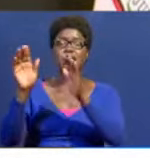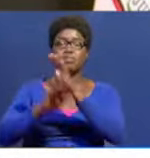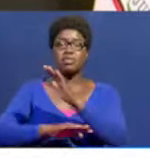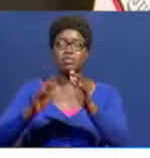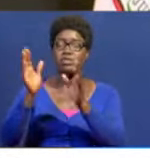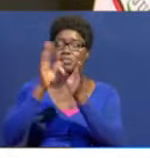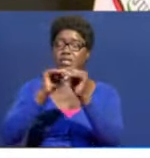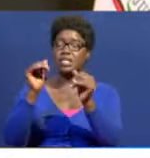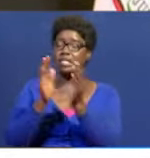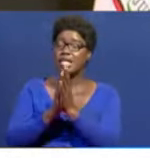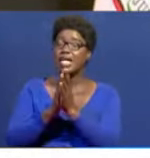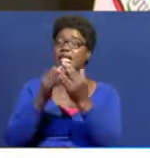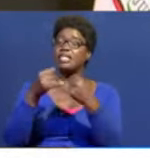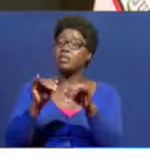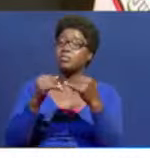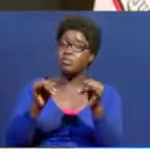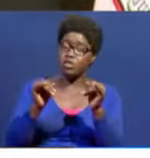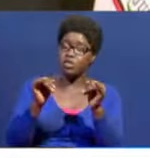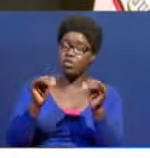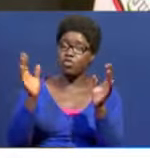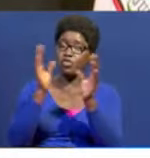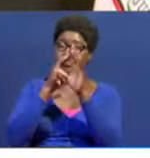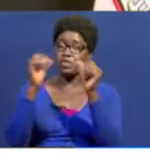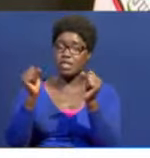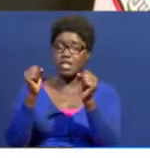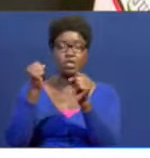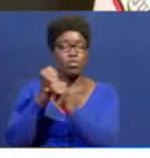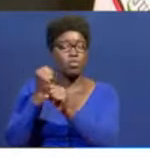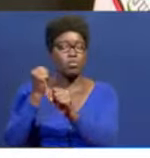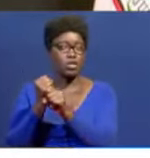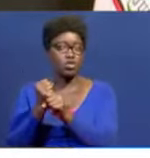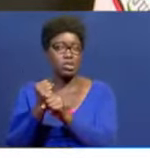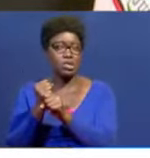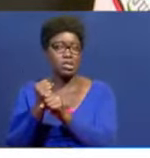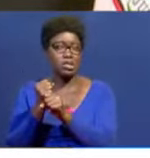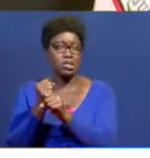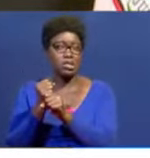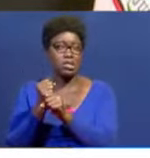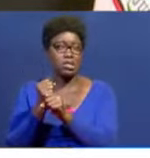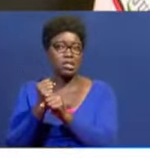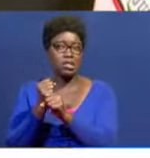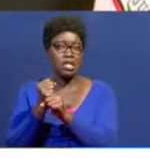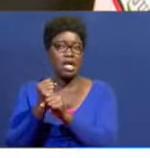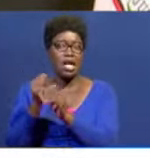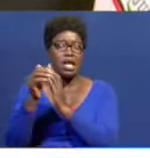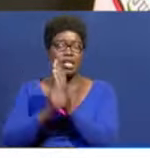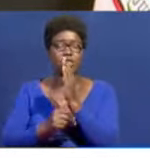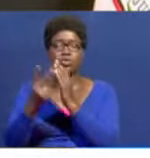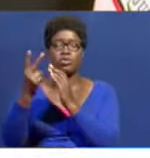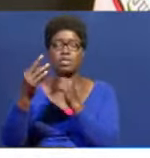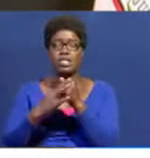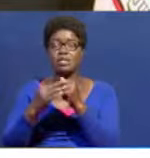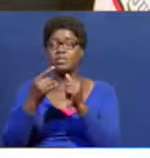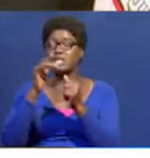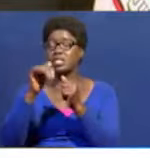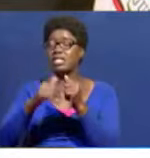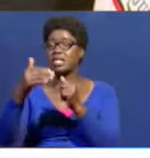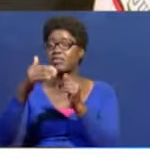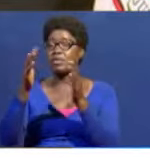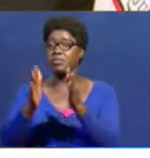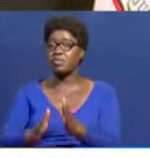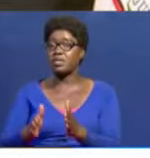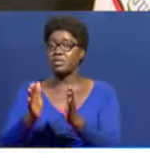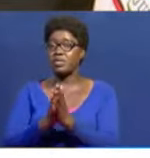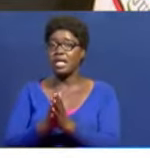for the president in the execution of the president's functions. Article 28, which states that every person